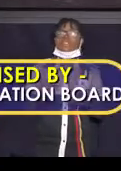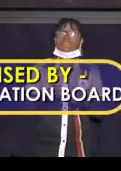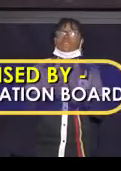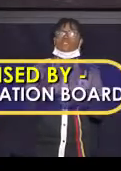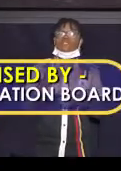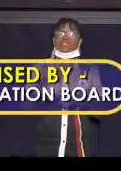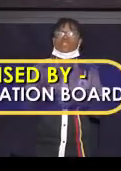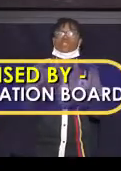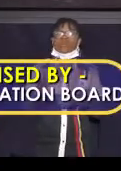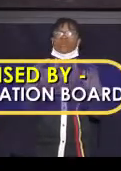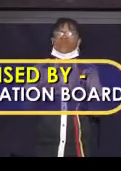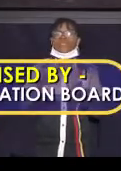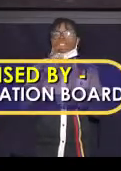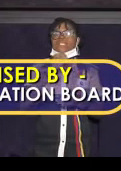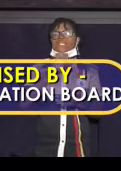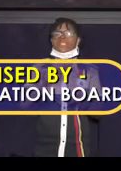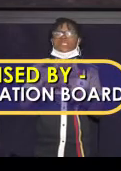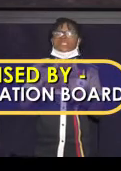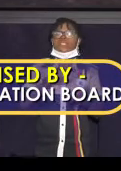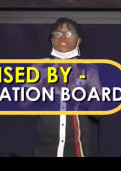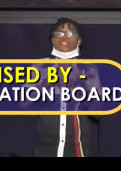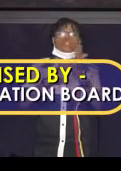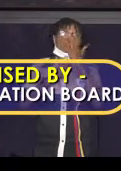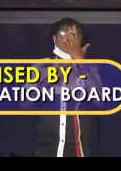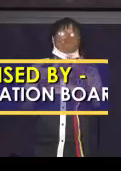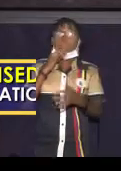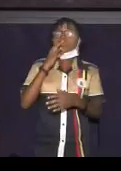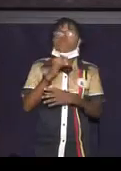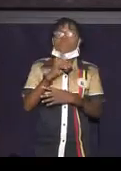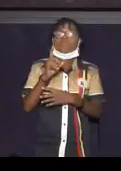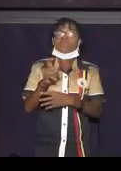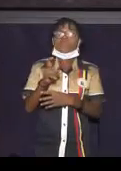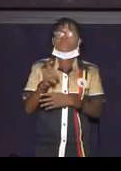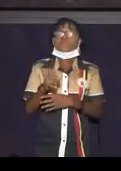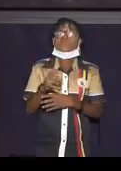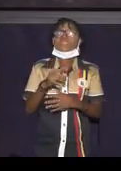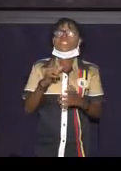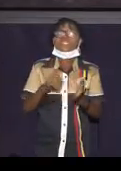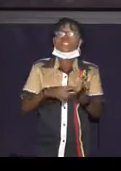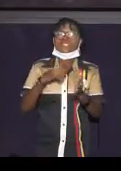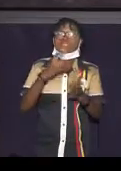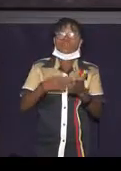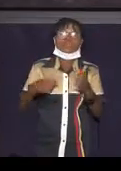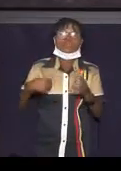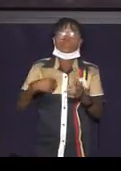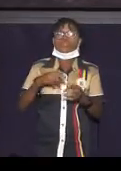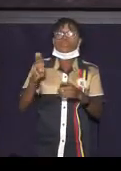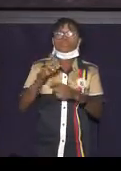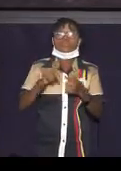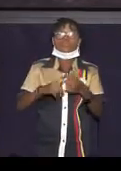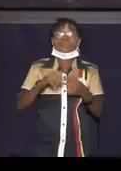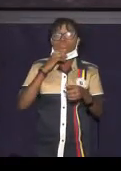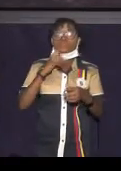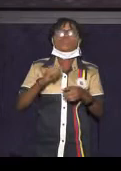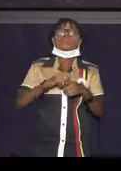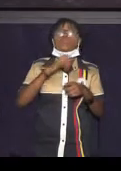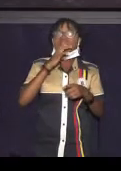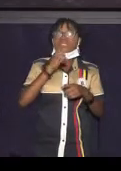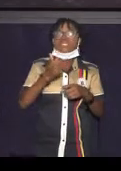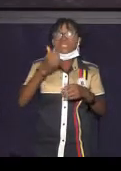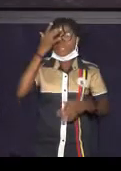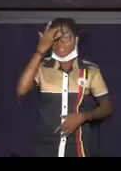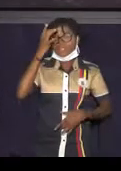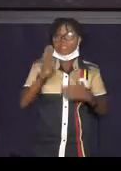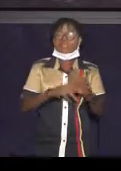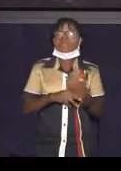drug? A drug is a substance used to treat an illness. If you write that, you still get your full mark.